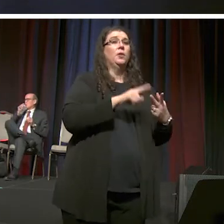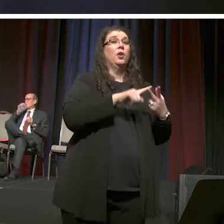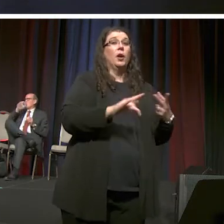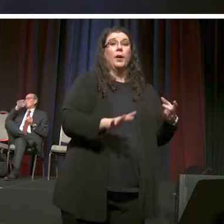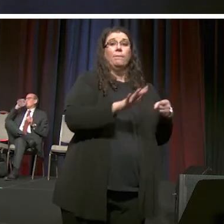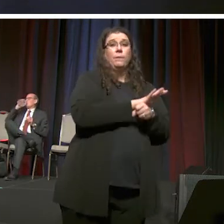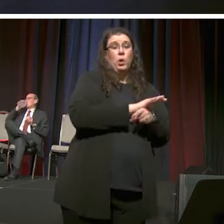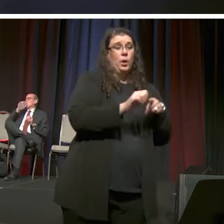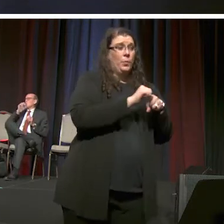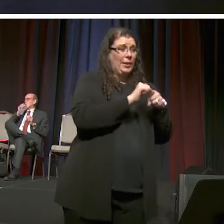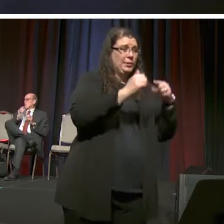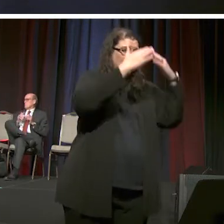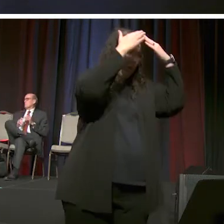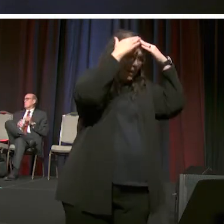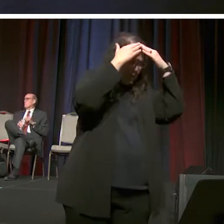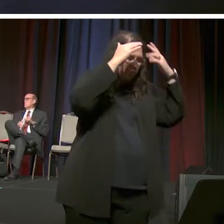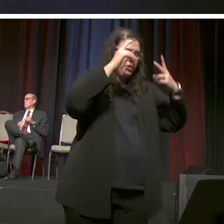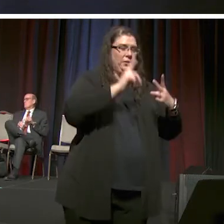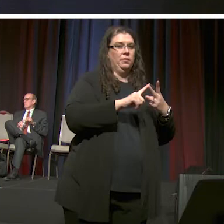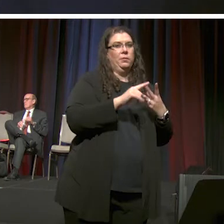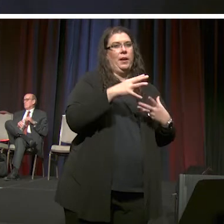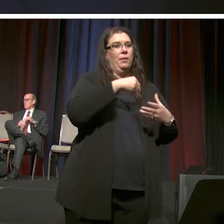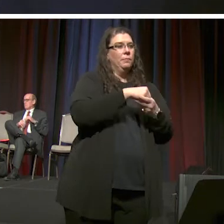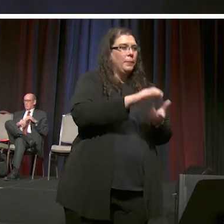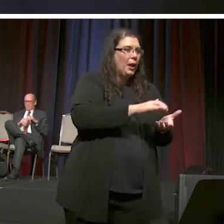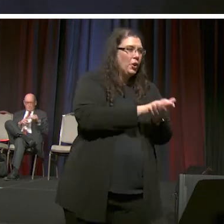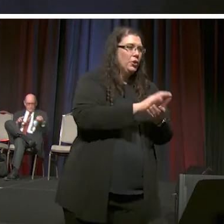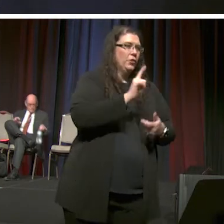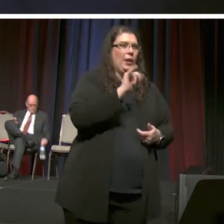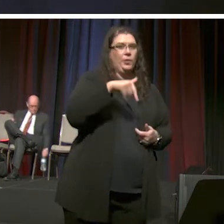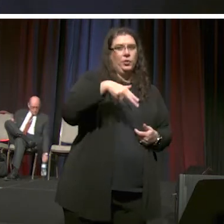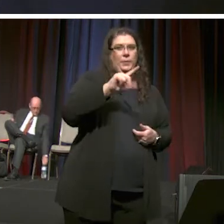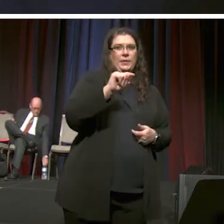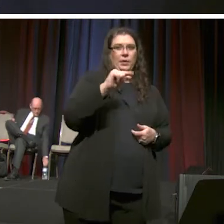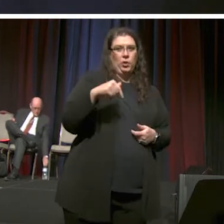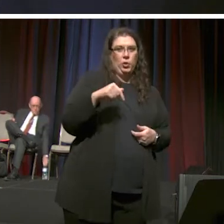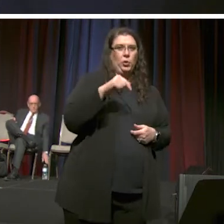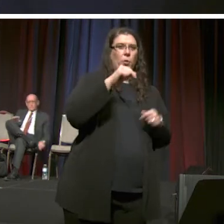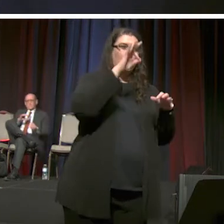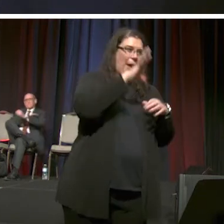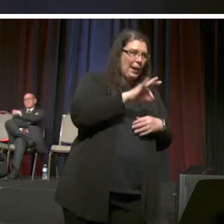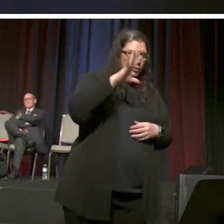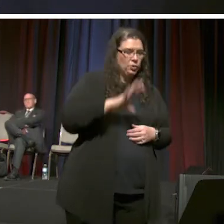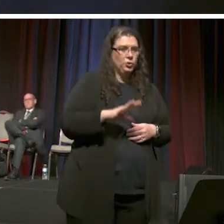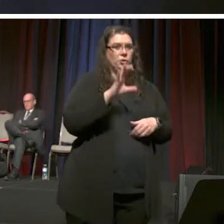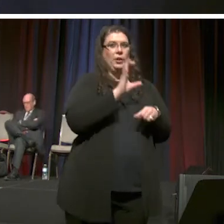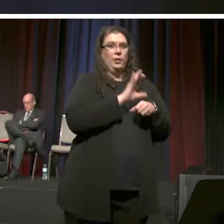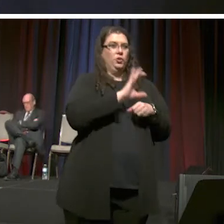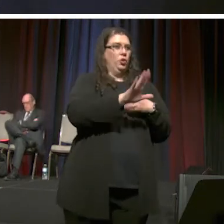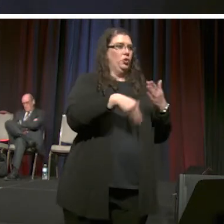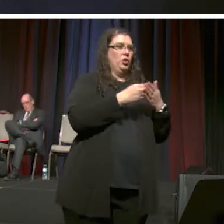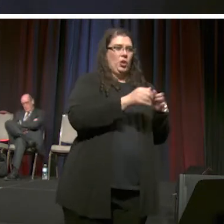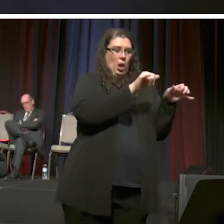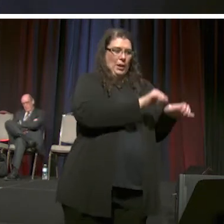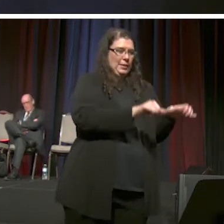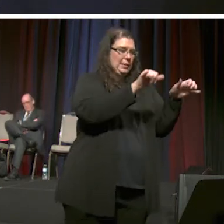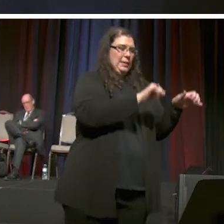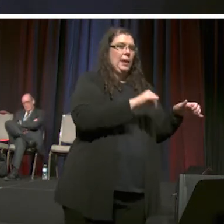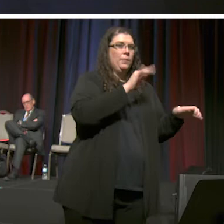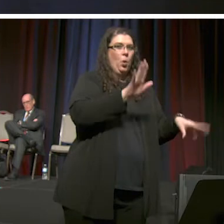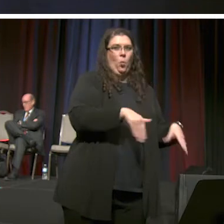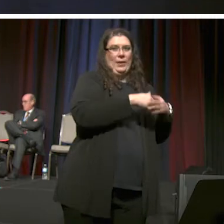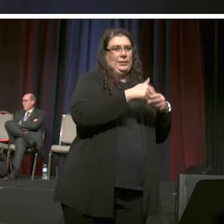ordination and itinerancy for LGBTQIA pastors, and all their churches would practice same-sex